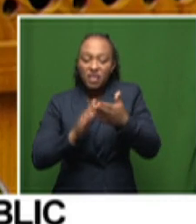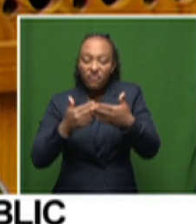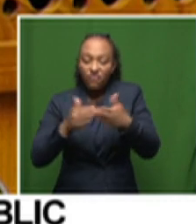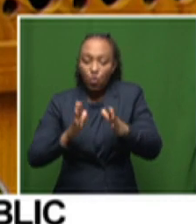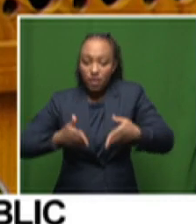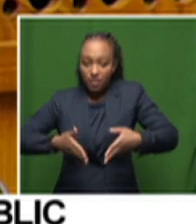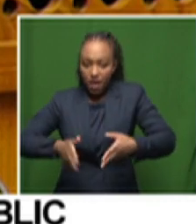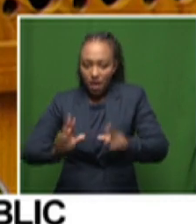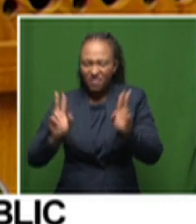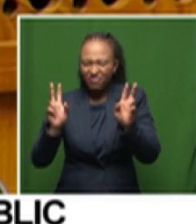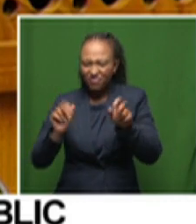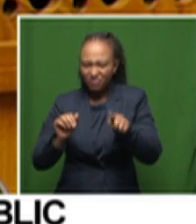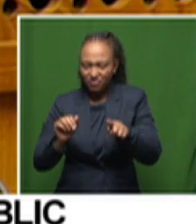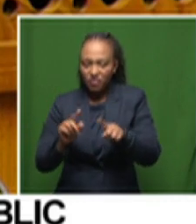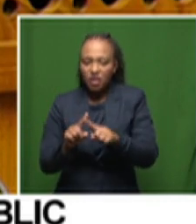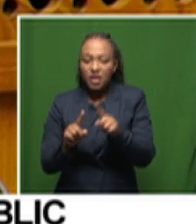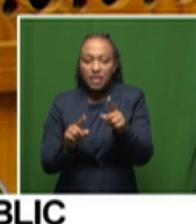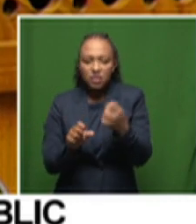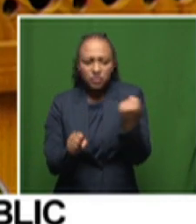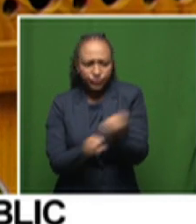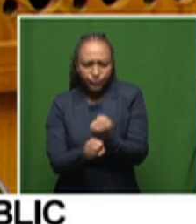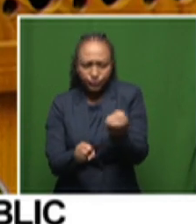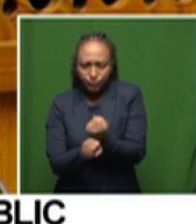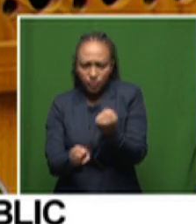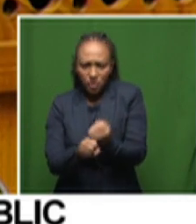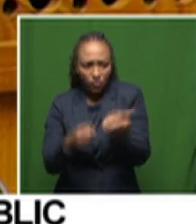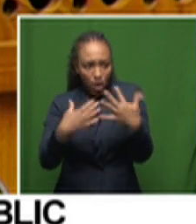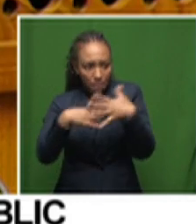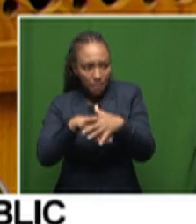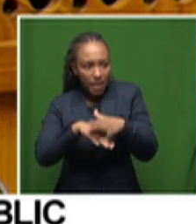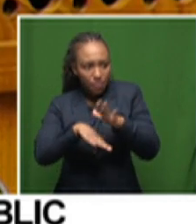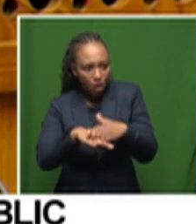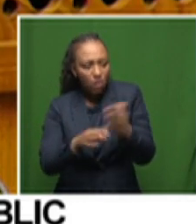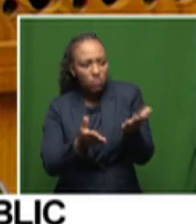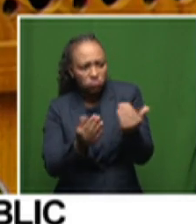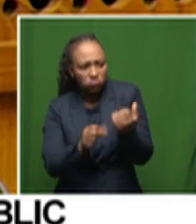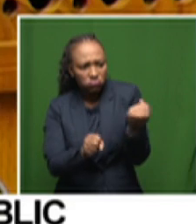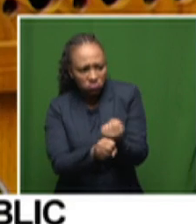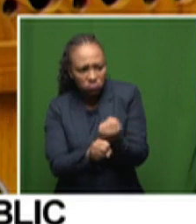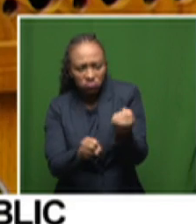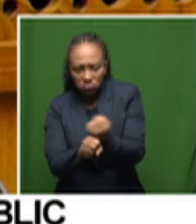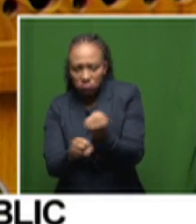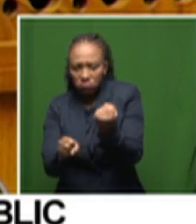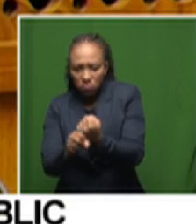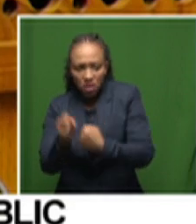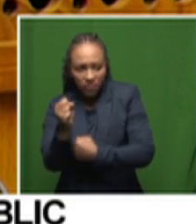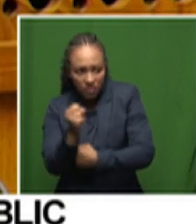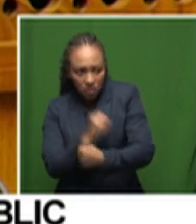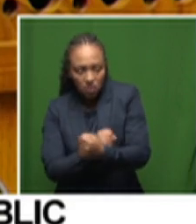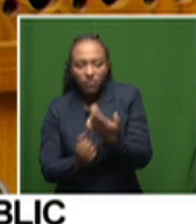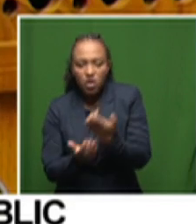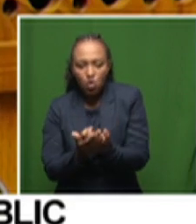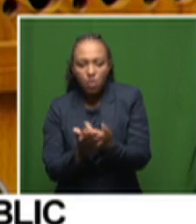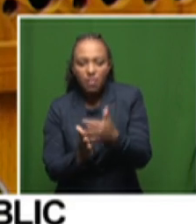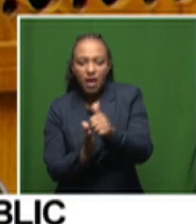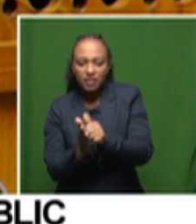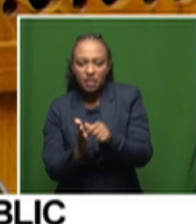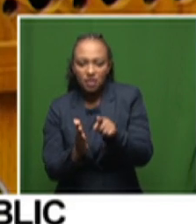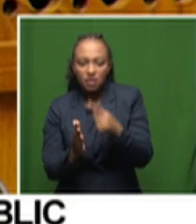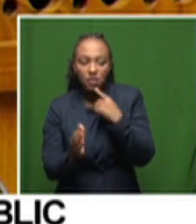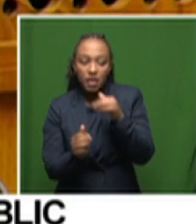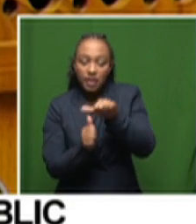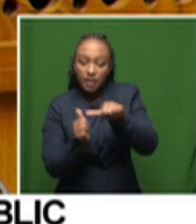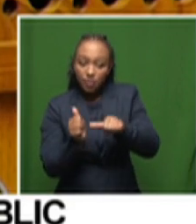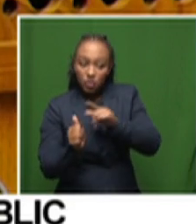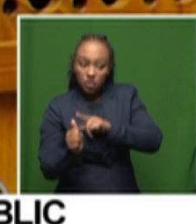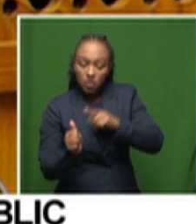tool to unlock and fast-track implementation of the structural economic reform agenda. And the Deputy